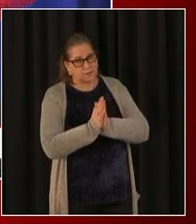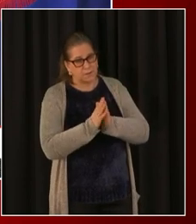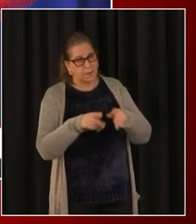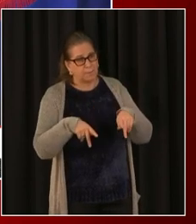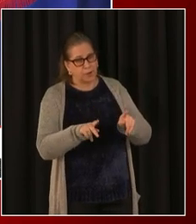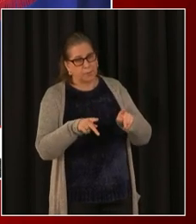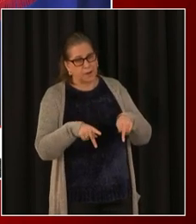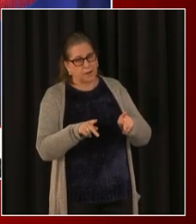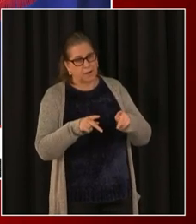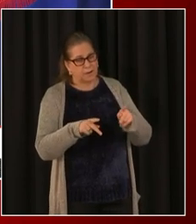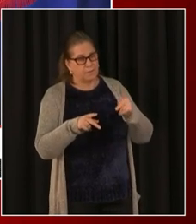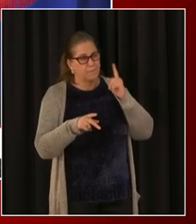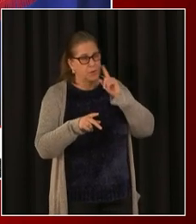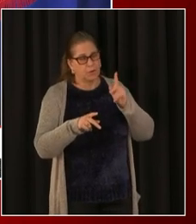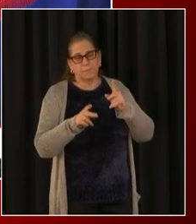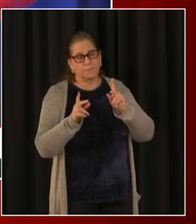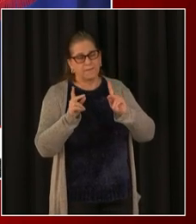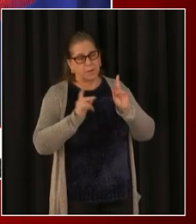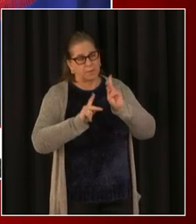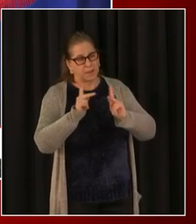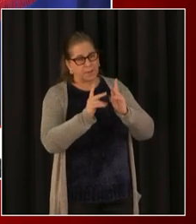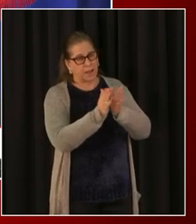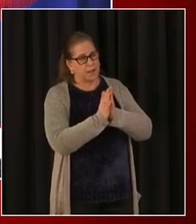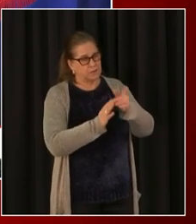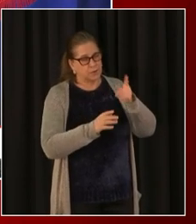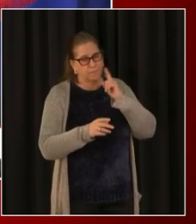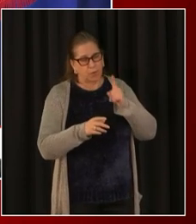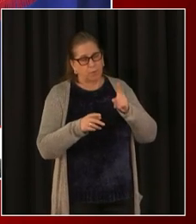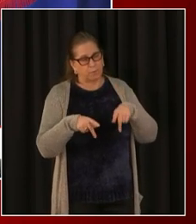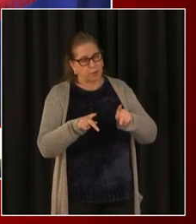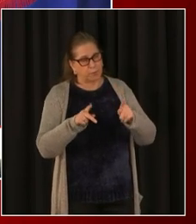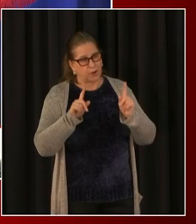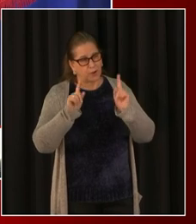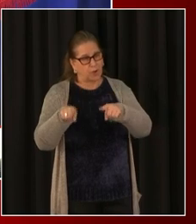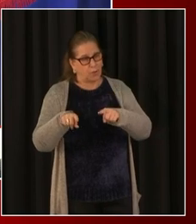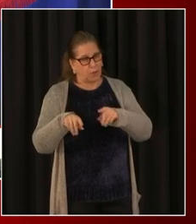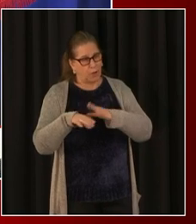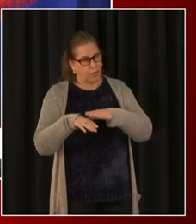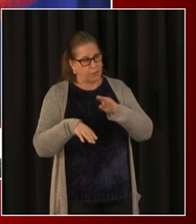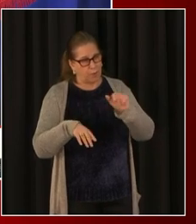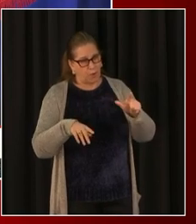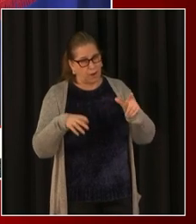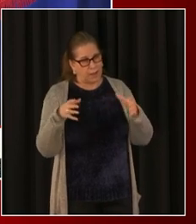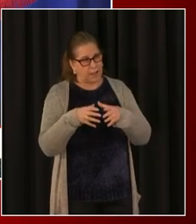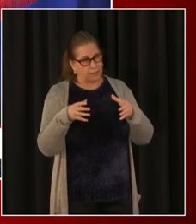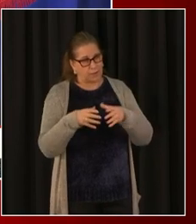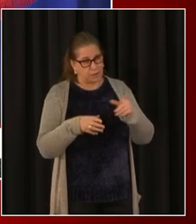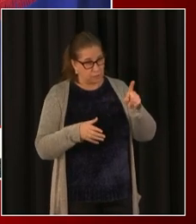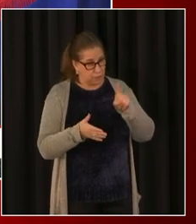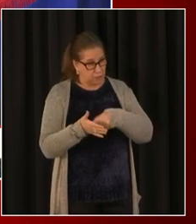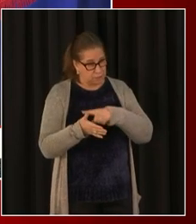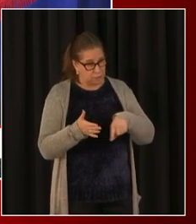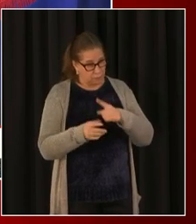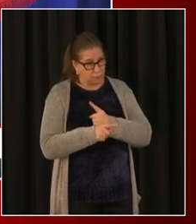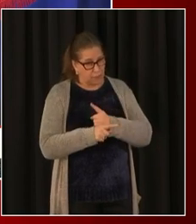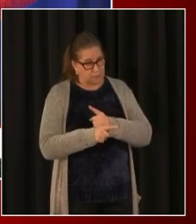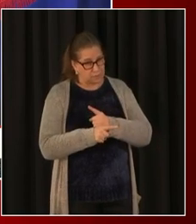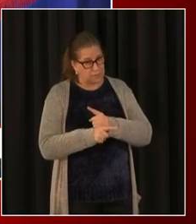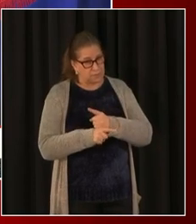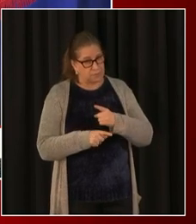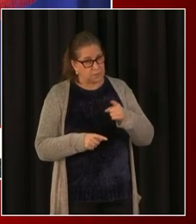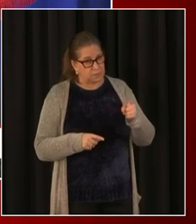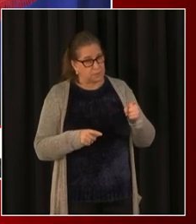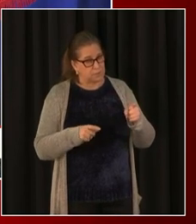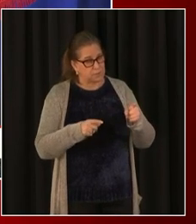gatherings be denied or canceled, why not request that the inaugurations, public events, just be canceled, period, if that transition of power is still going to